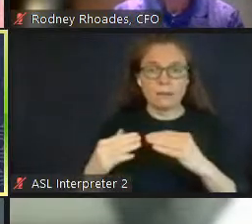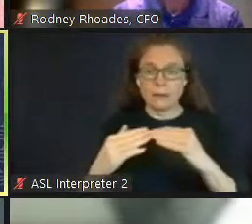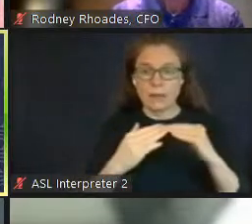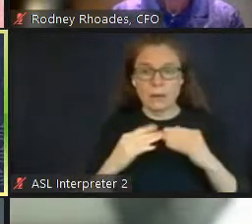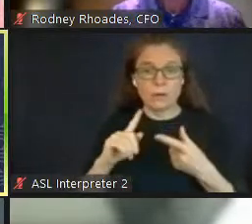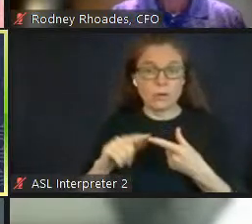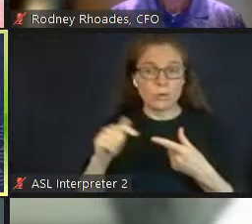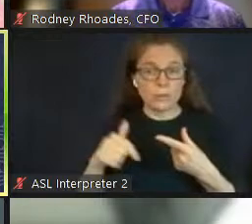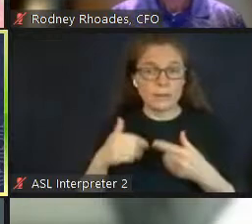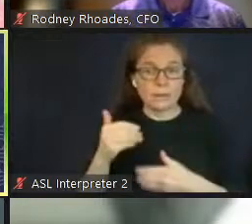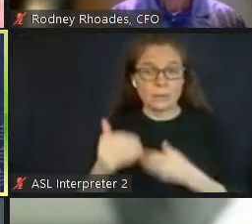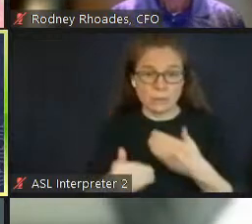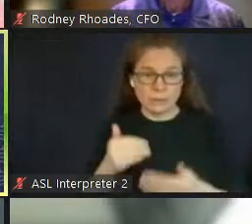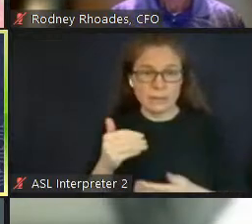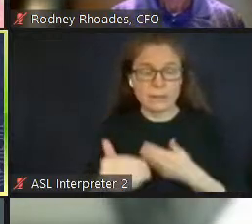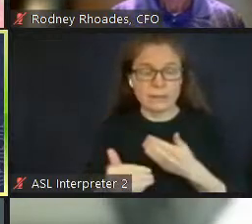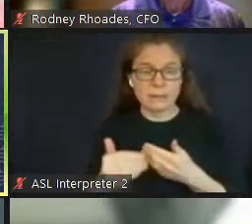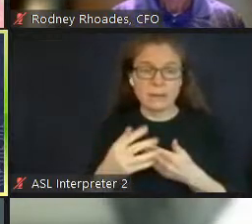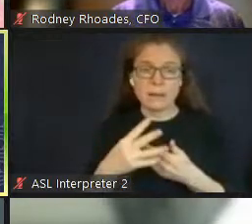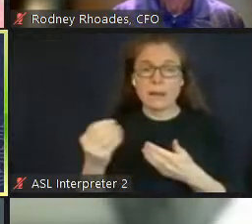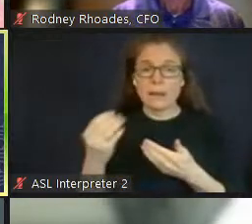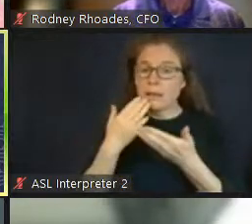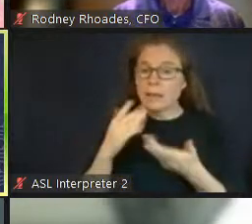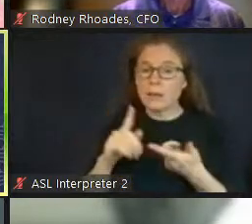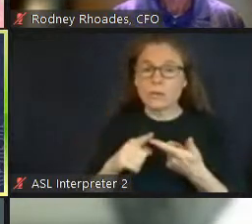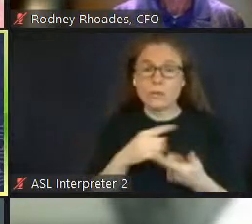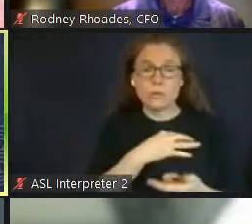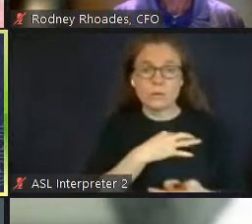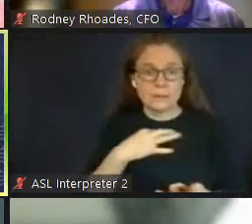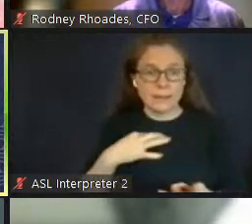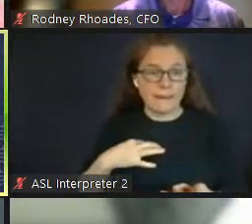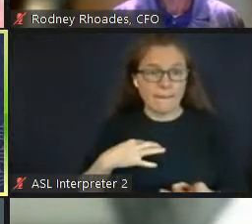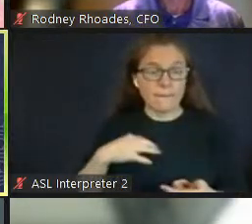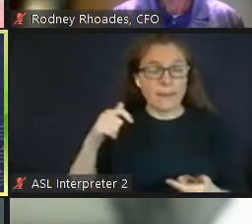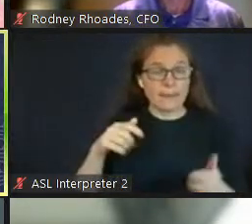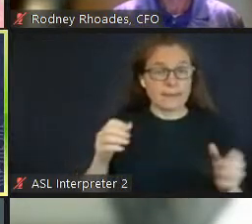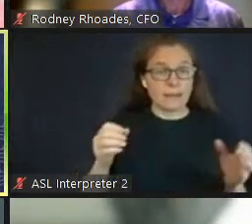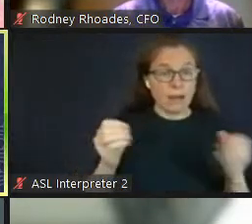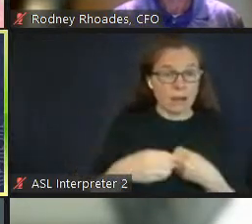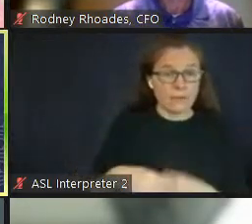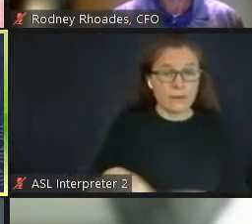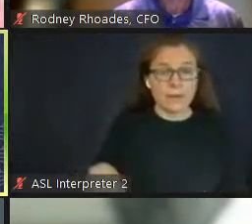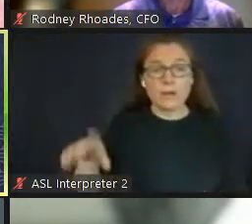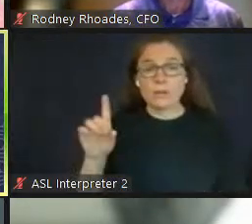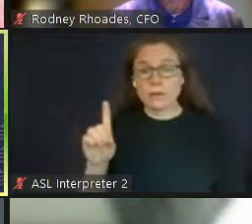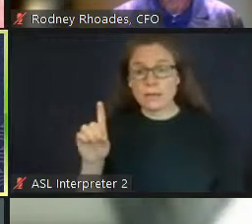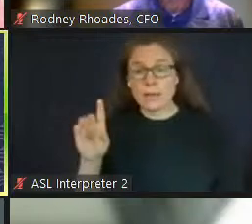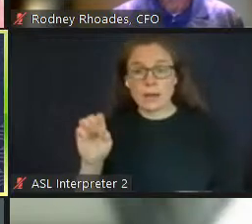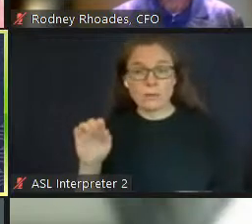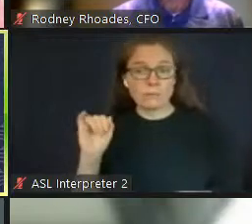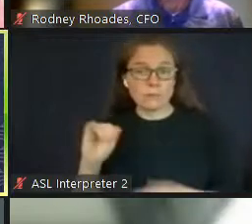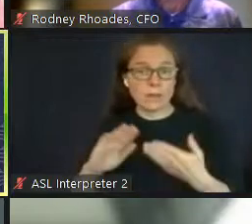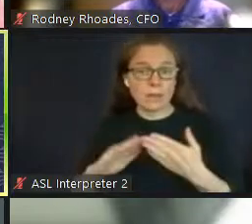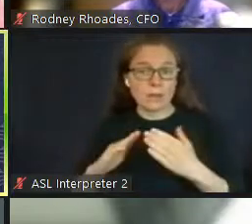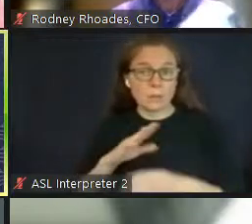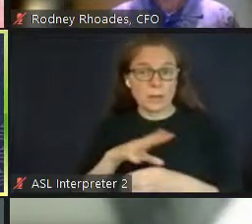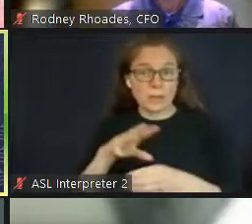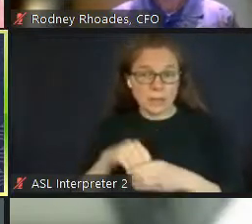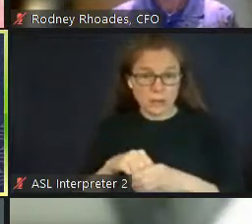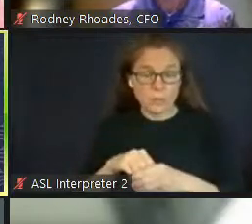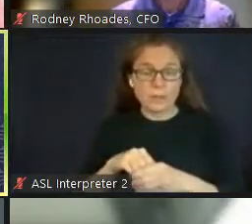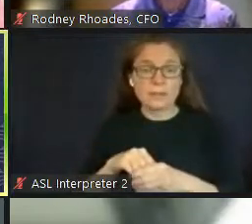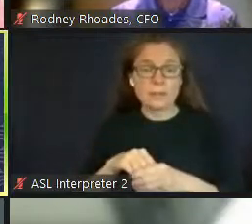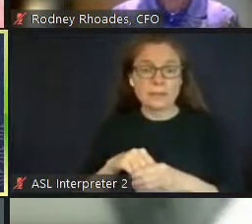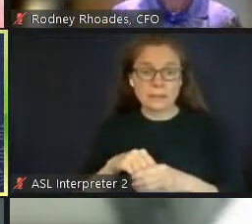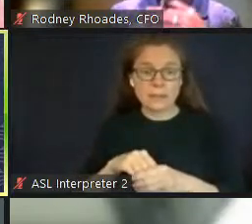process, and want to appreciate staff in the Office of Equity, Inclusion, and Community Engagement, our